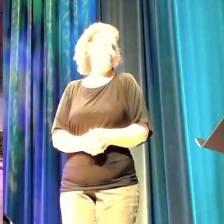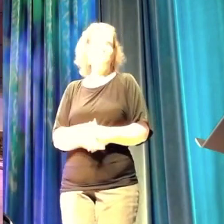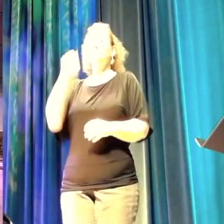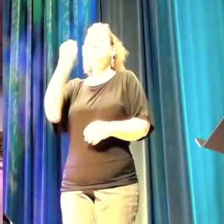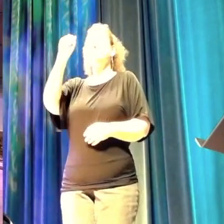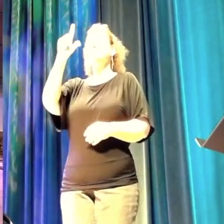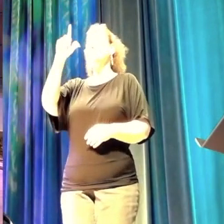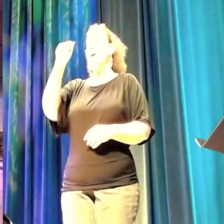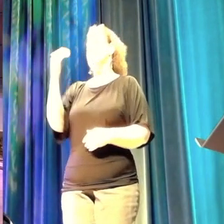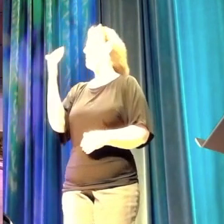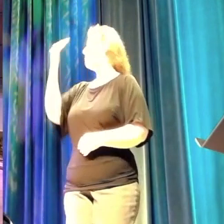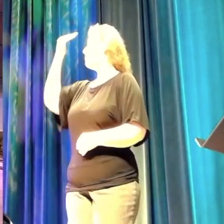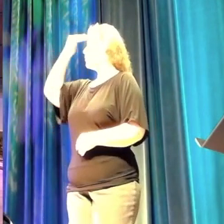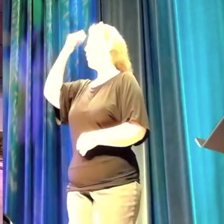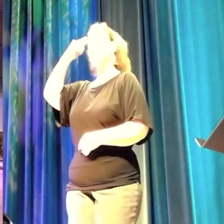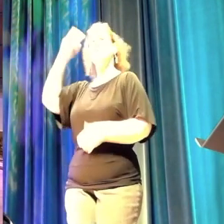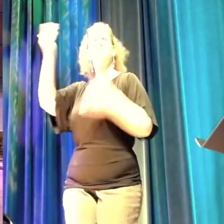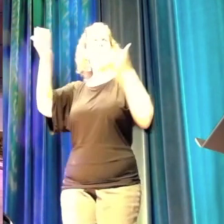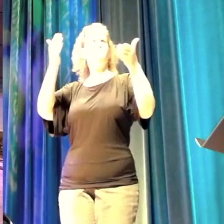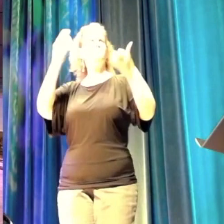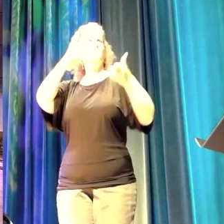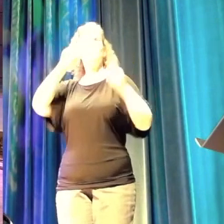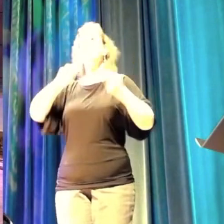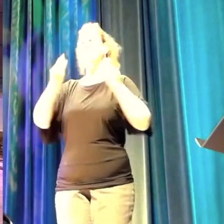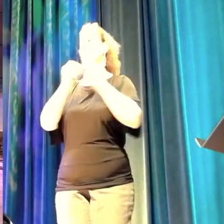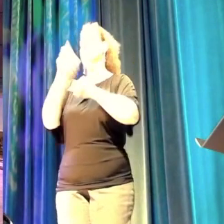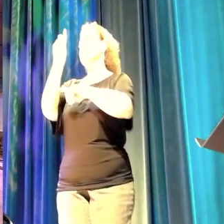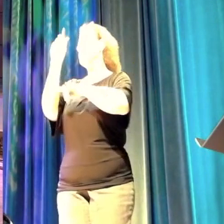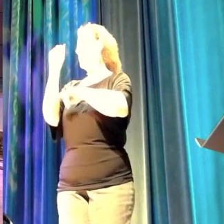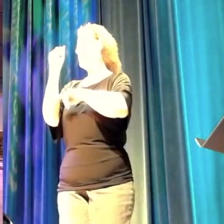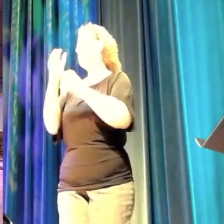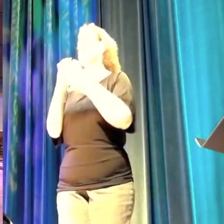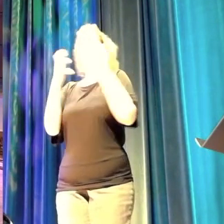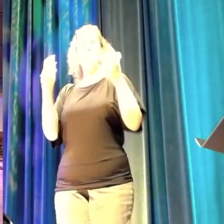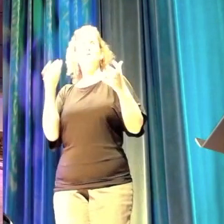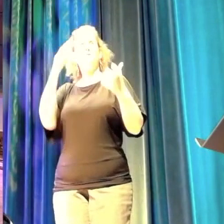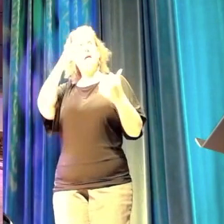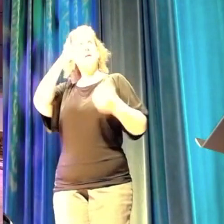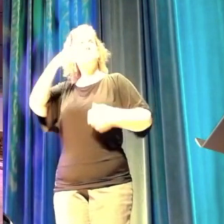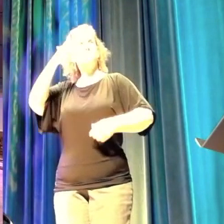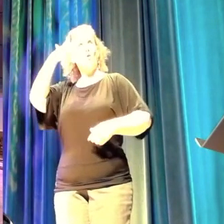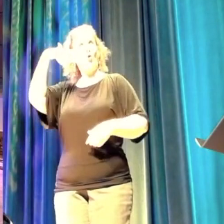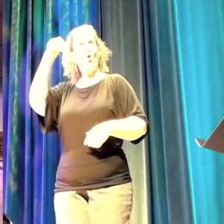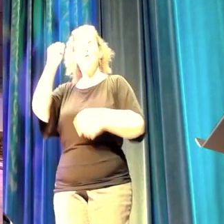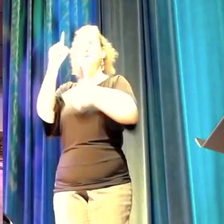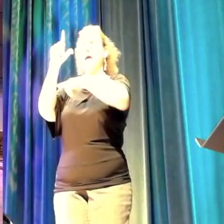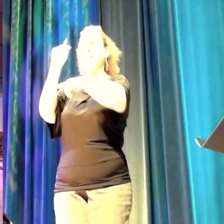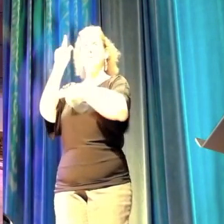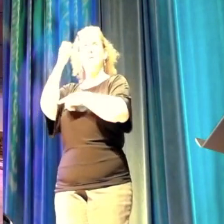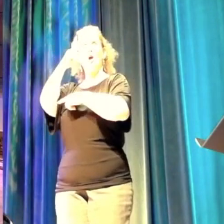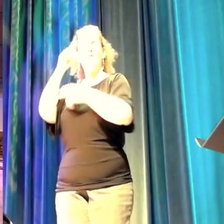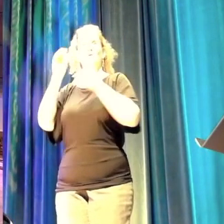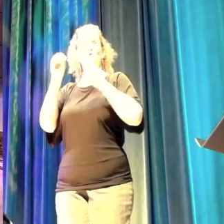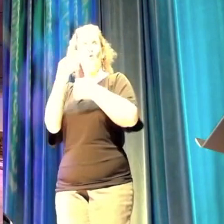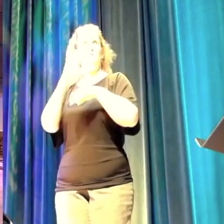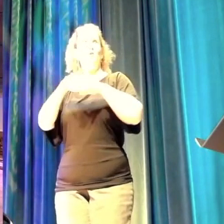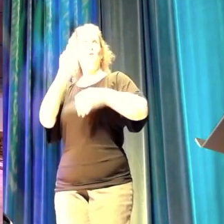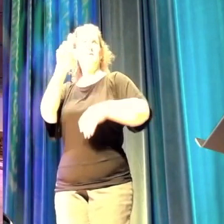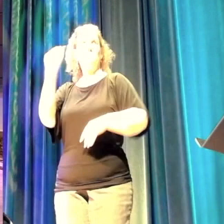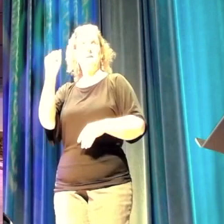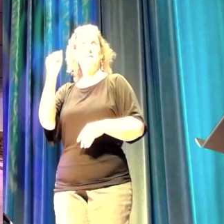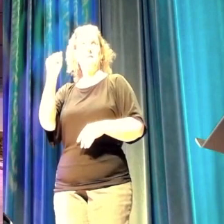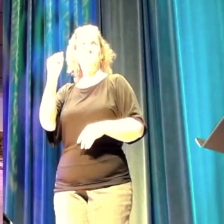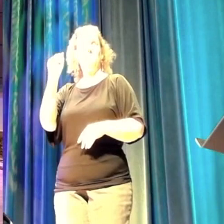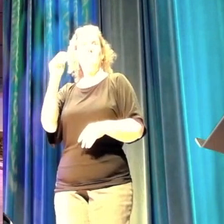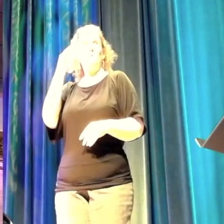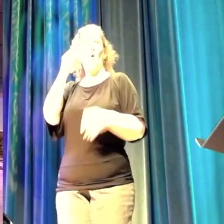Alabama is known for its services for those with disabilities, and much of that is due to the Alabama Governor's Office on Disability. Known